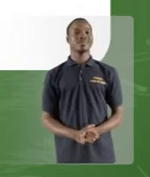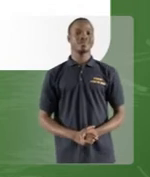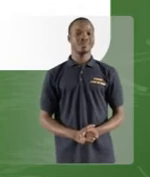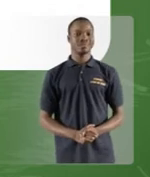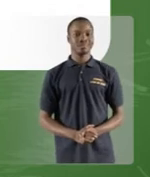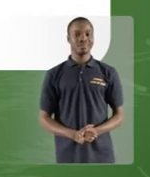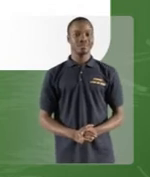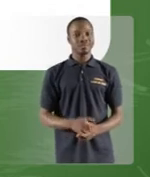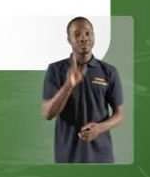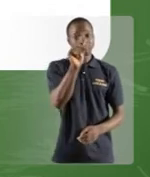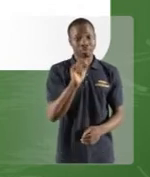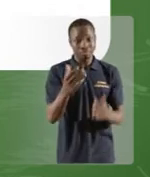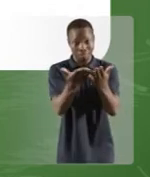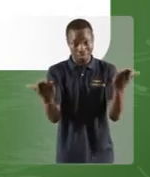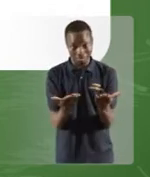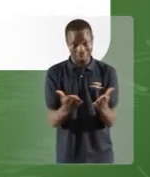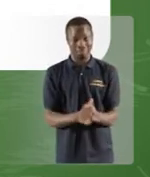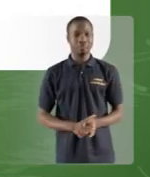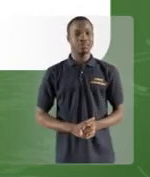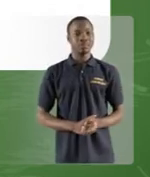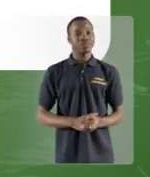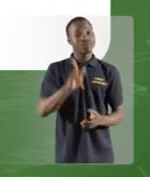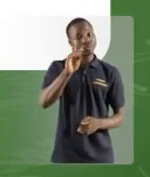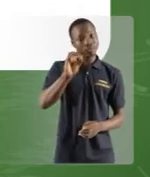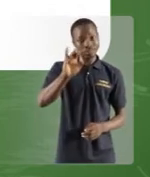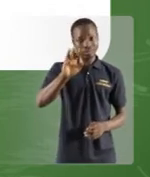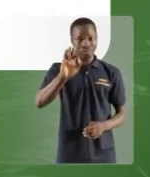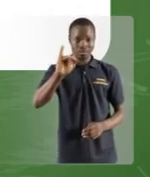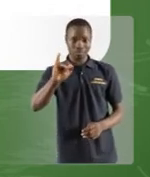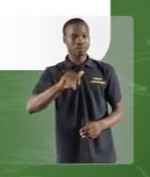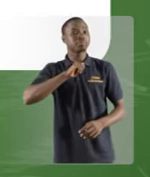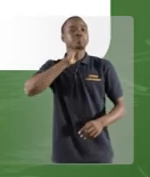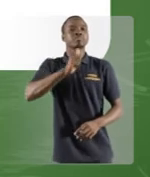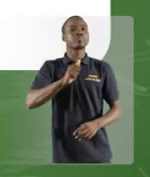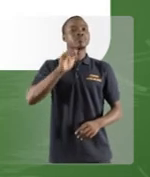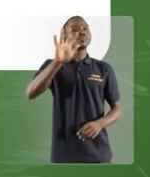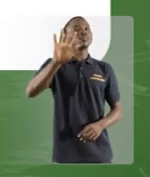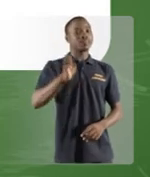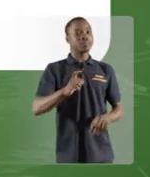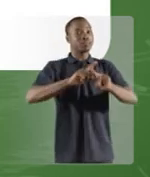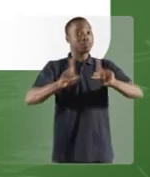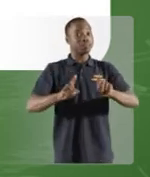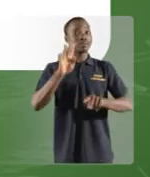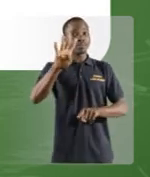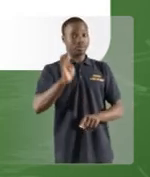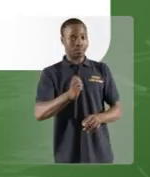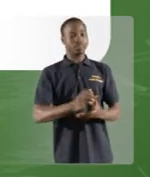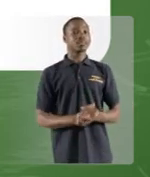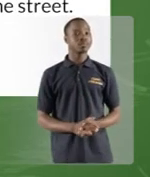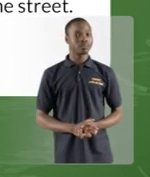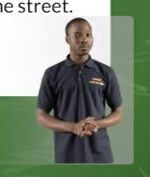in 2020, where is he? Is he in 5e? No, it's not in 4e. So that's the present.